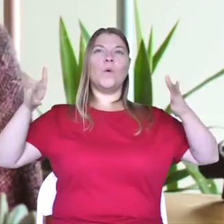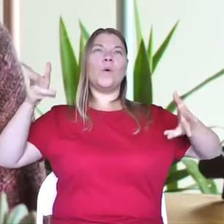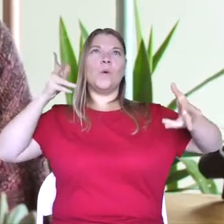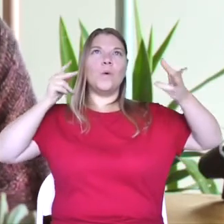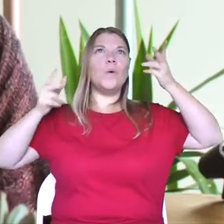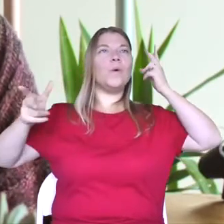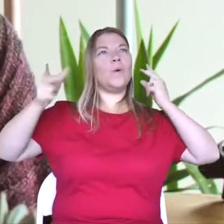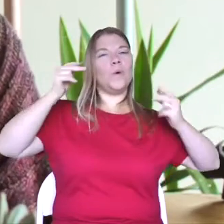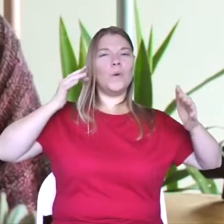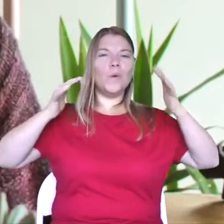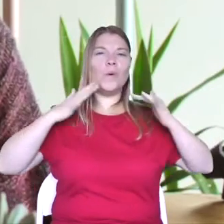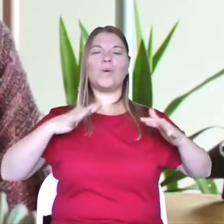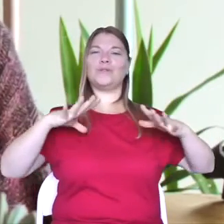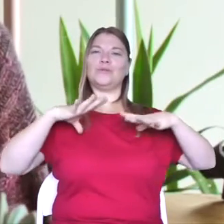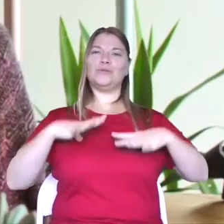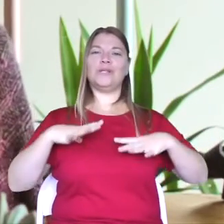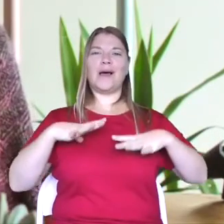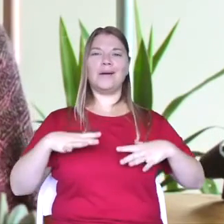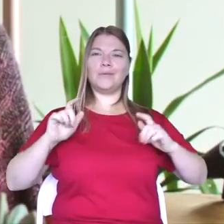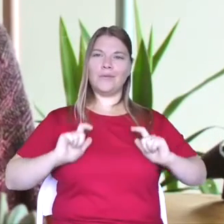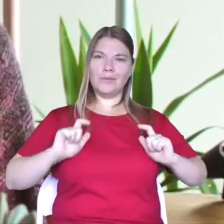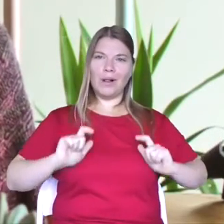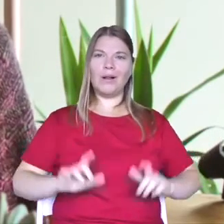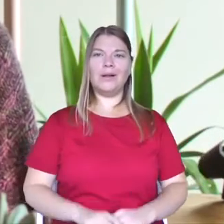and just be in the moment.